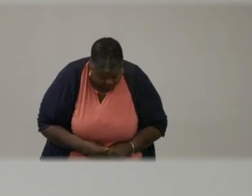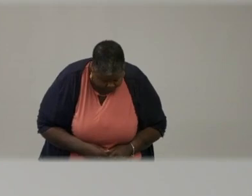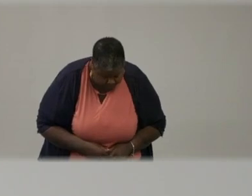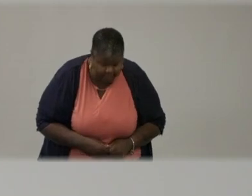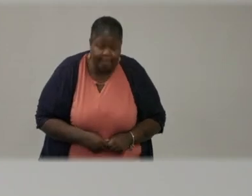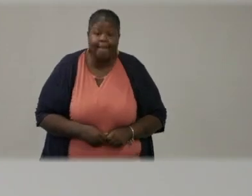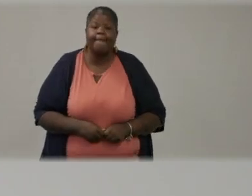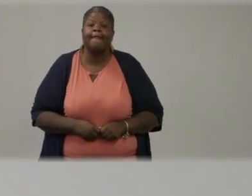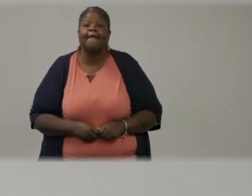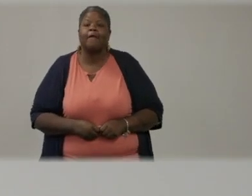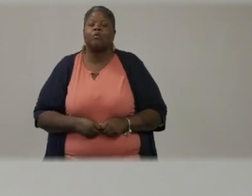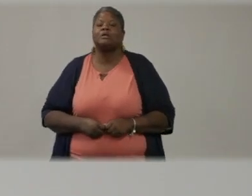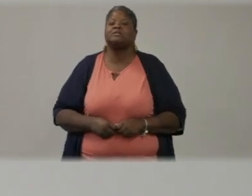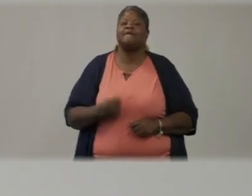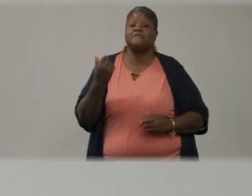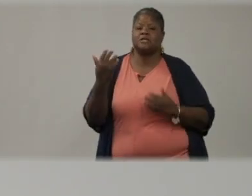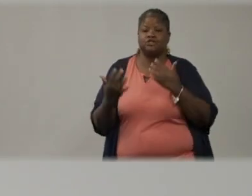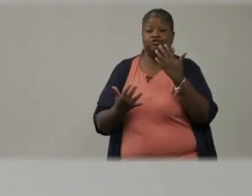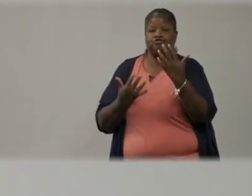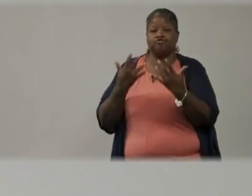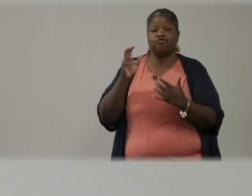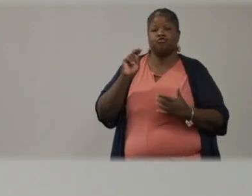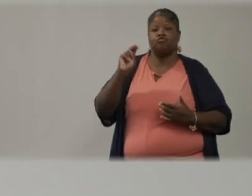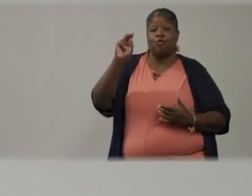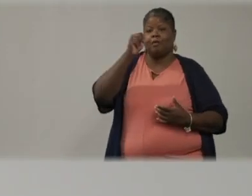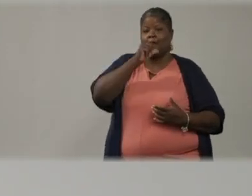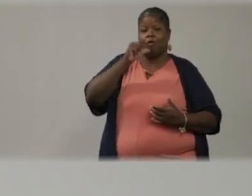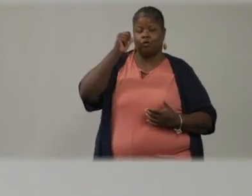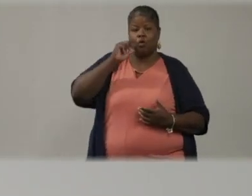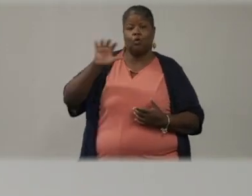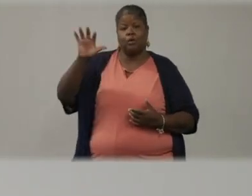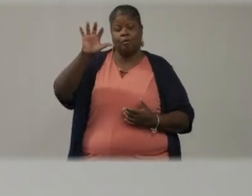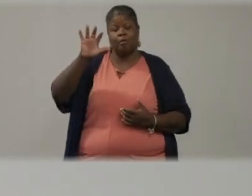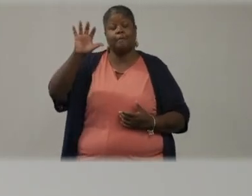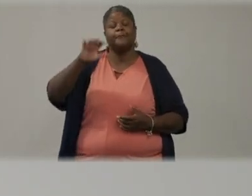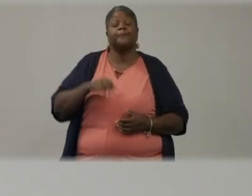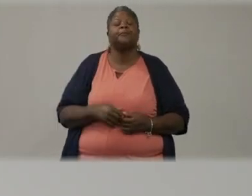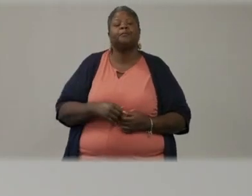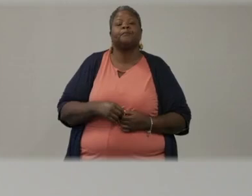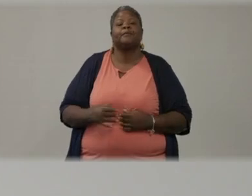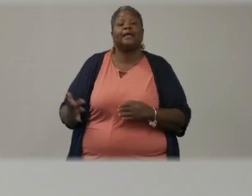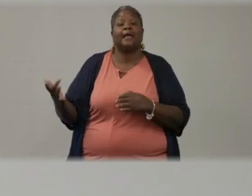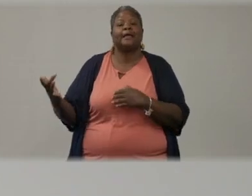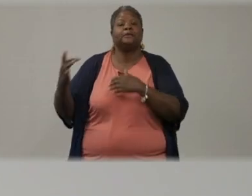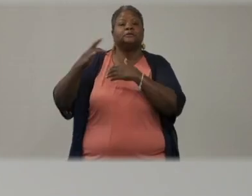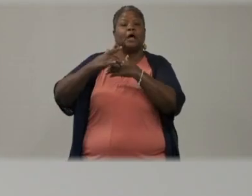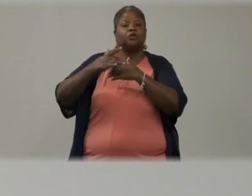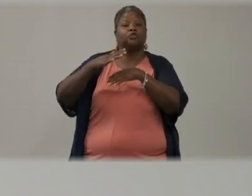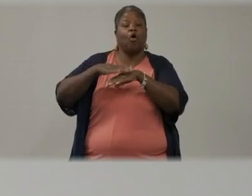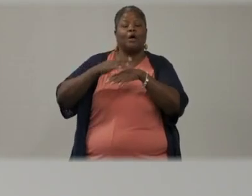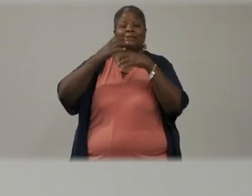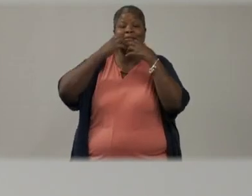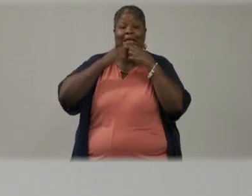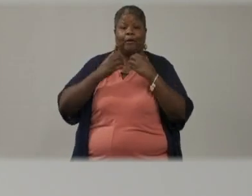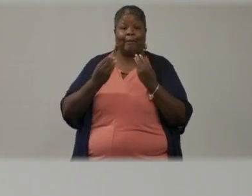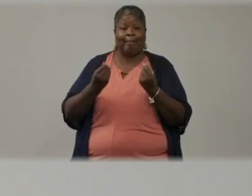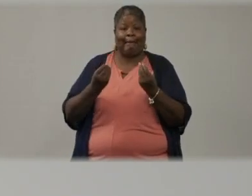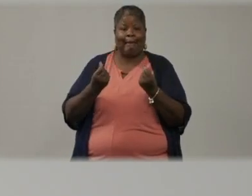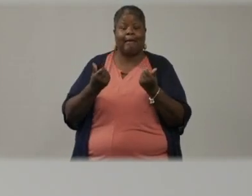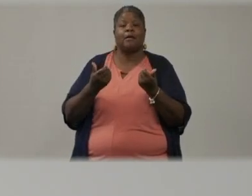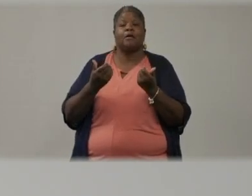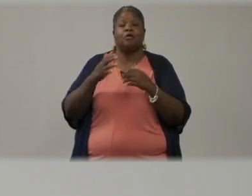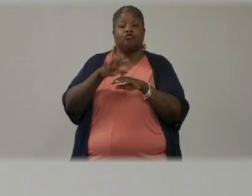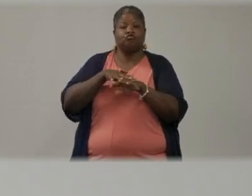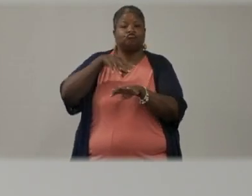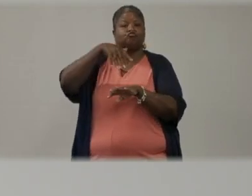was a wildland fire in northern Arizona, or in the Globe area, and it touched on sacred land, tribal land that we